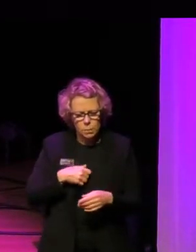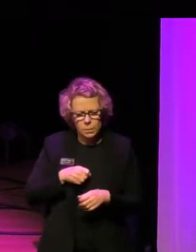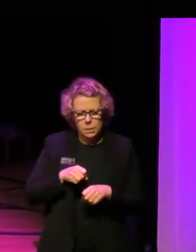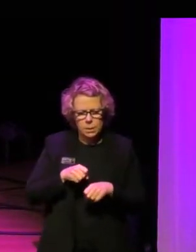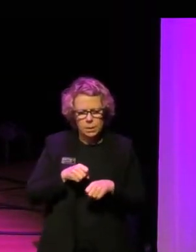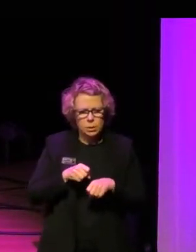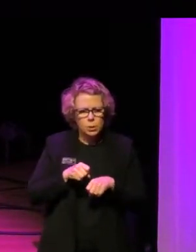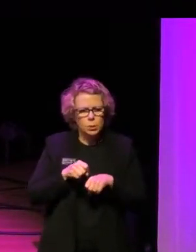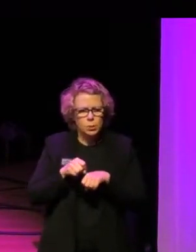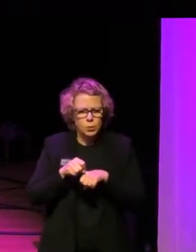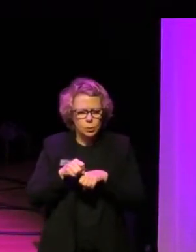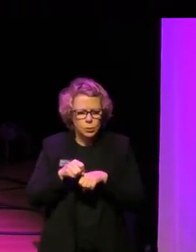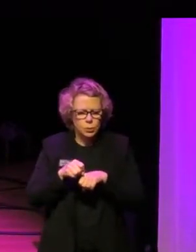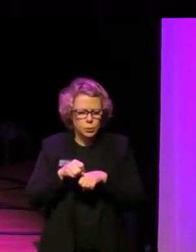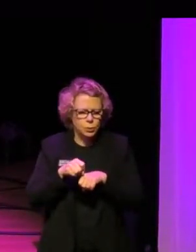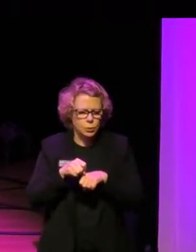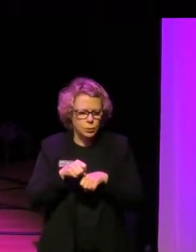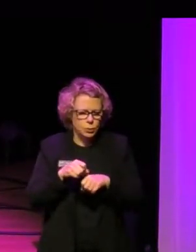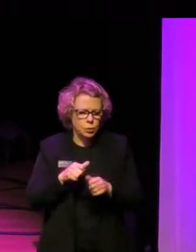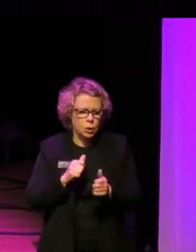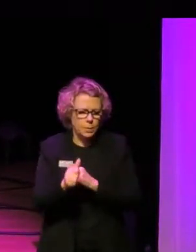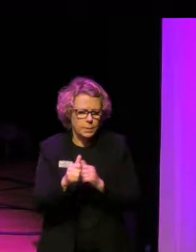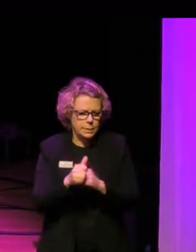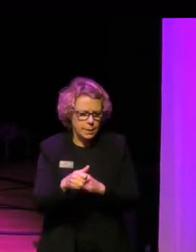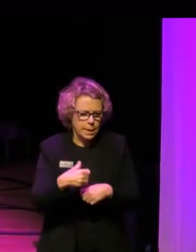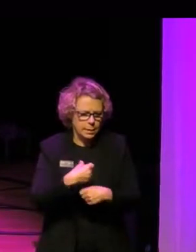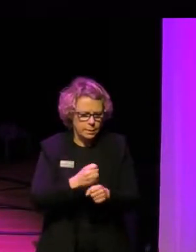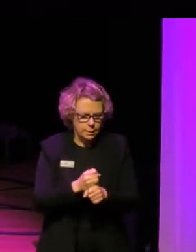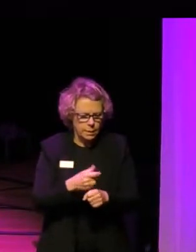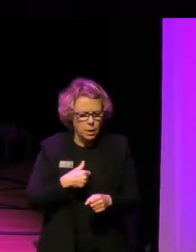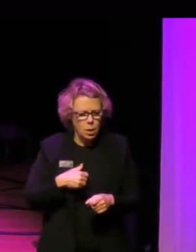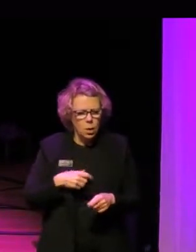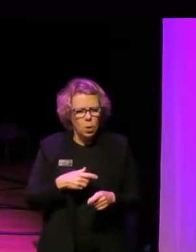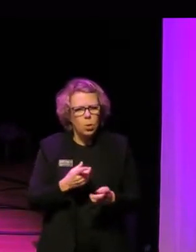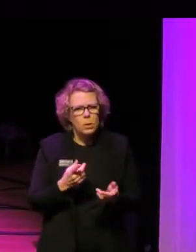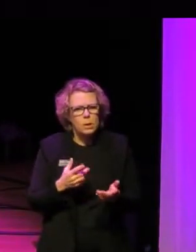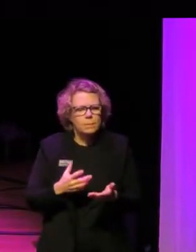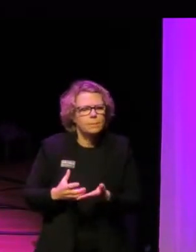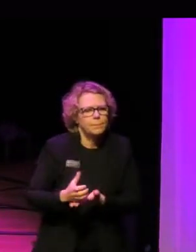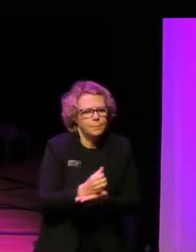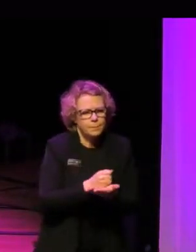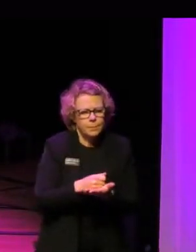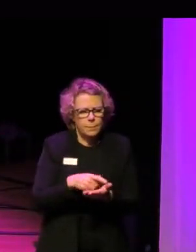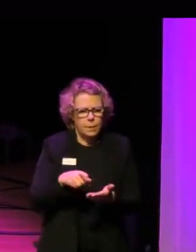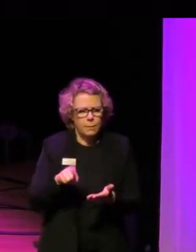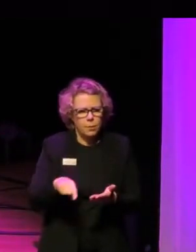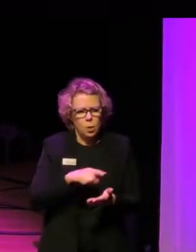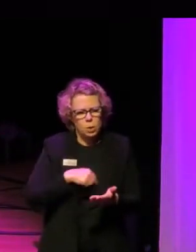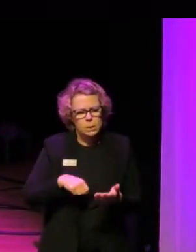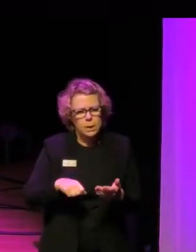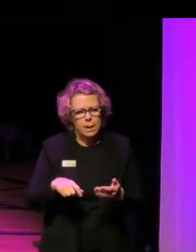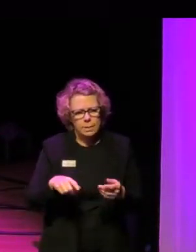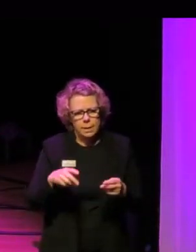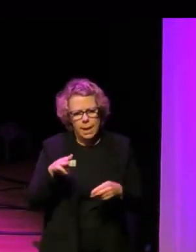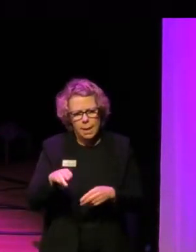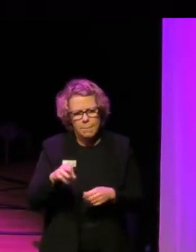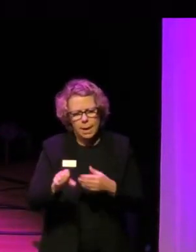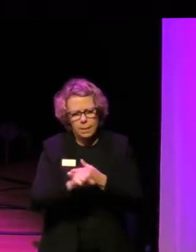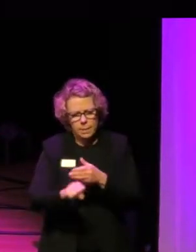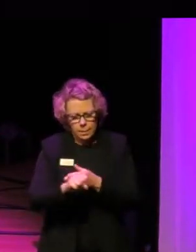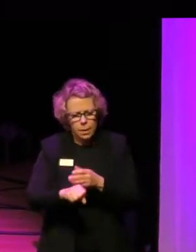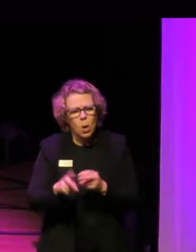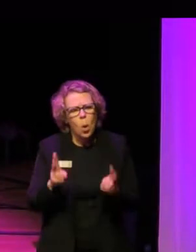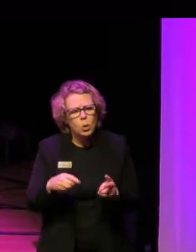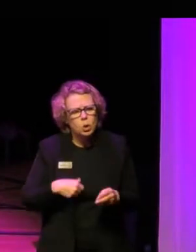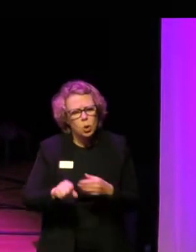Me Foundation. And appropriate for us as defenders of human rights, as defenders of democracy,